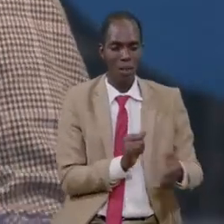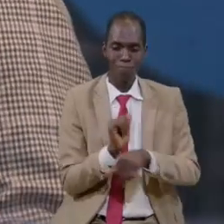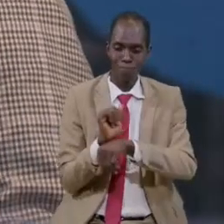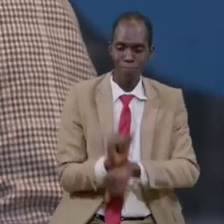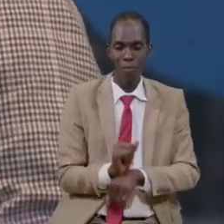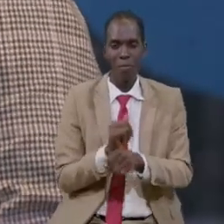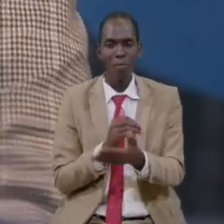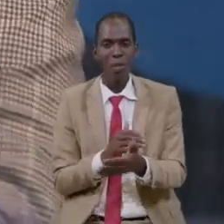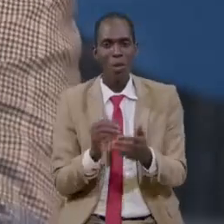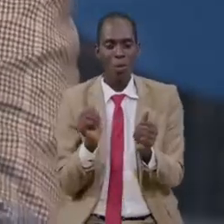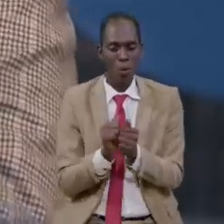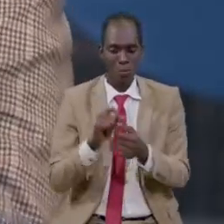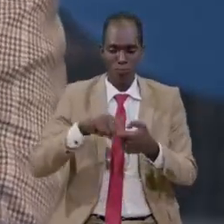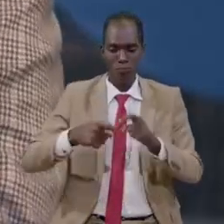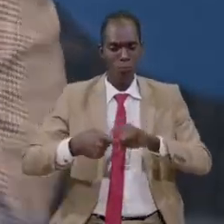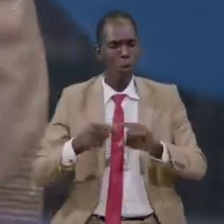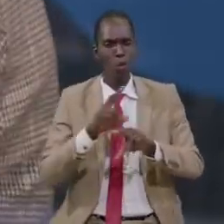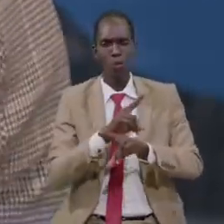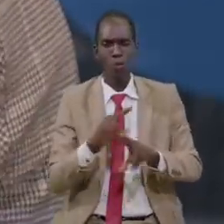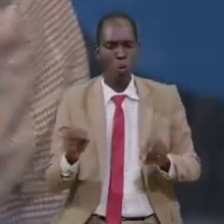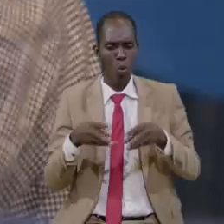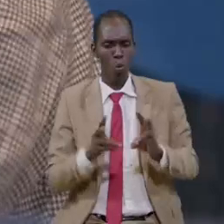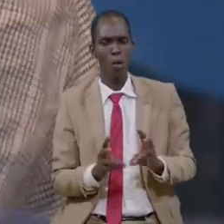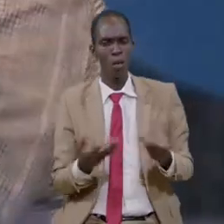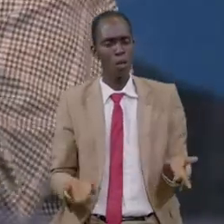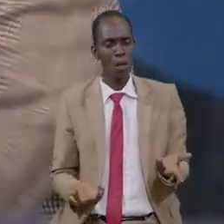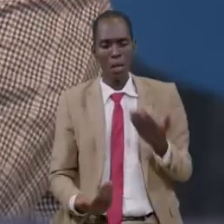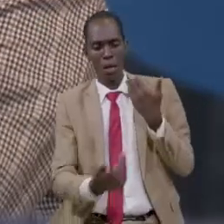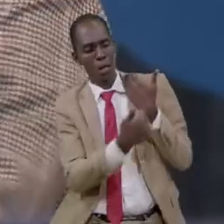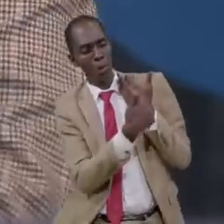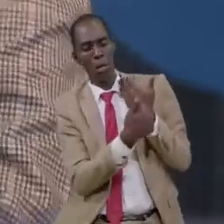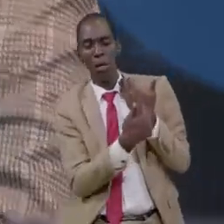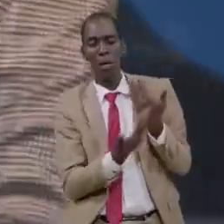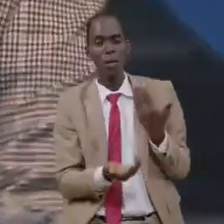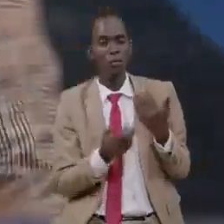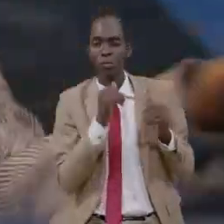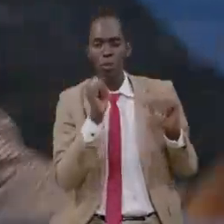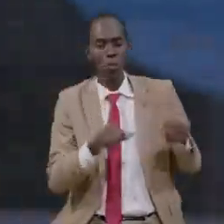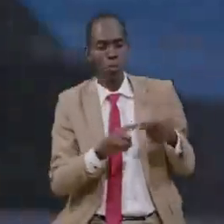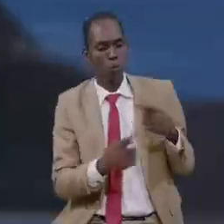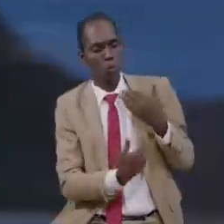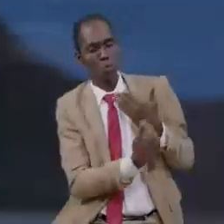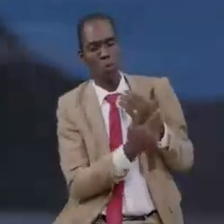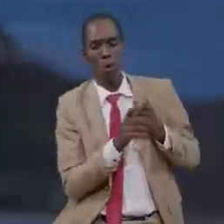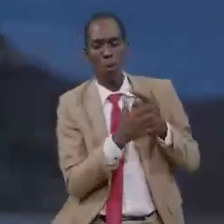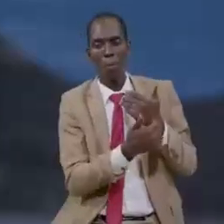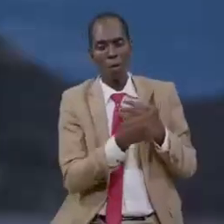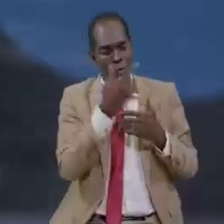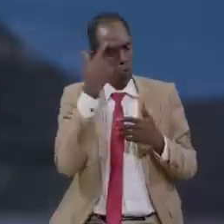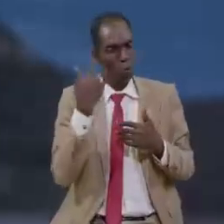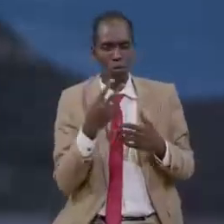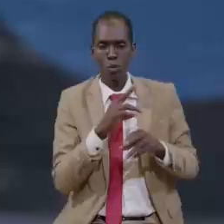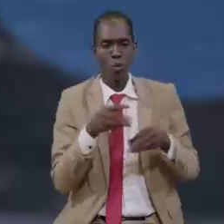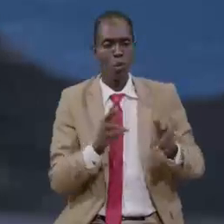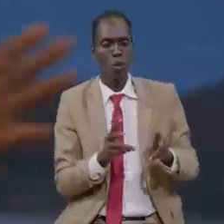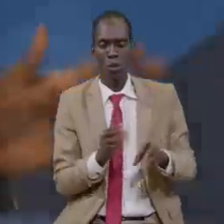there's no way. At the back, even to run back, there is no way. On this side, there is